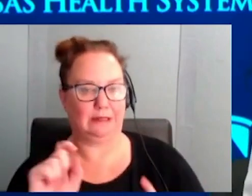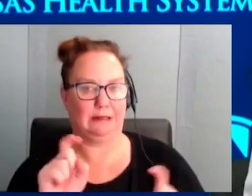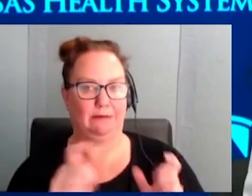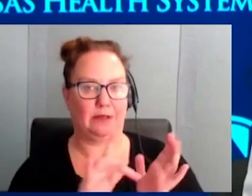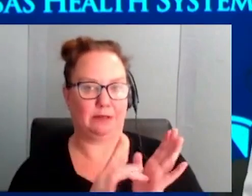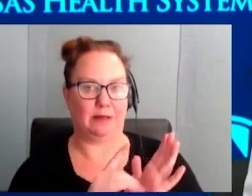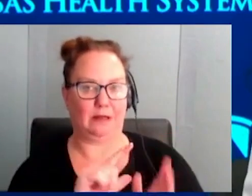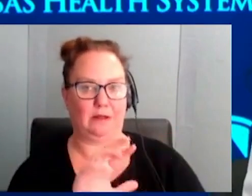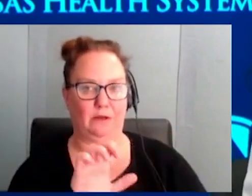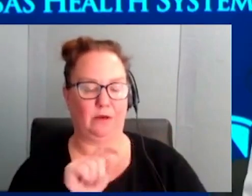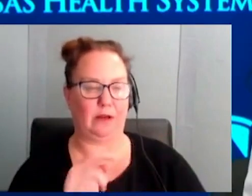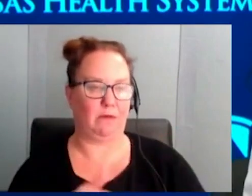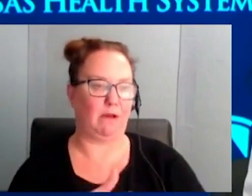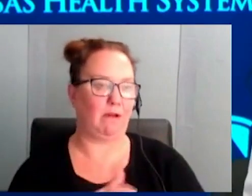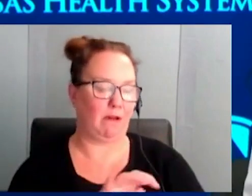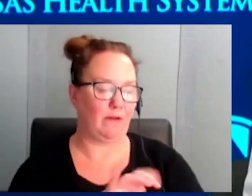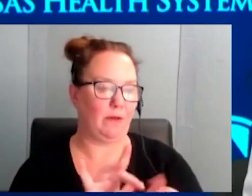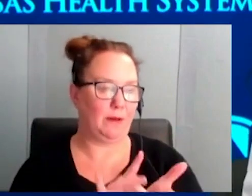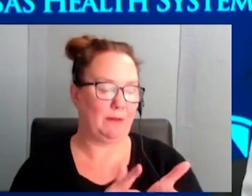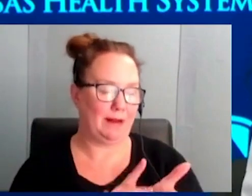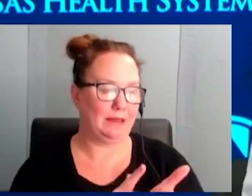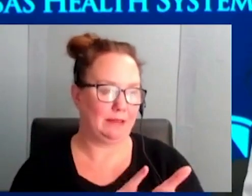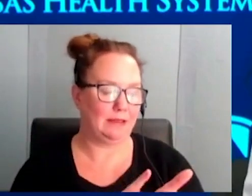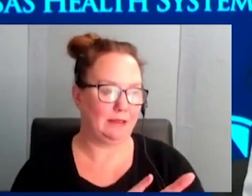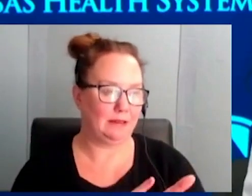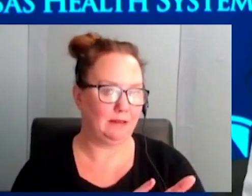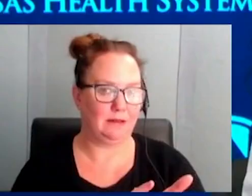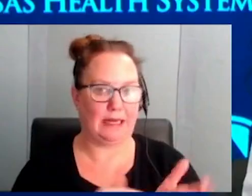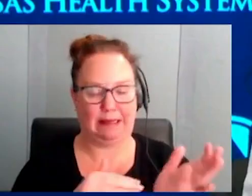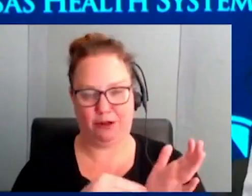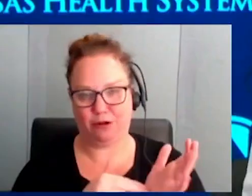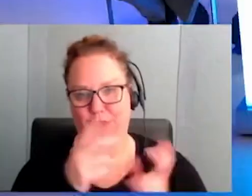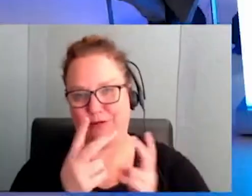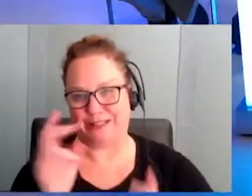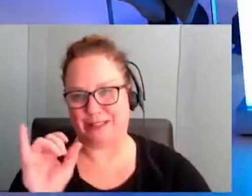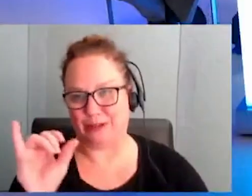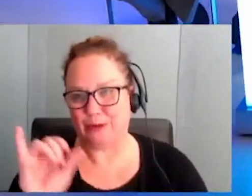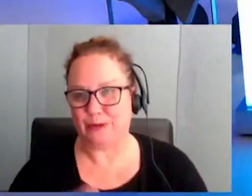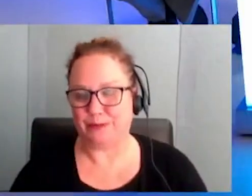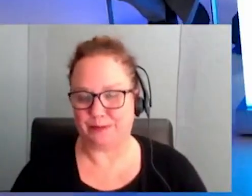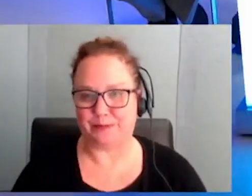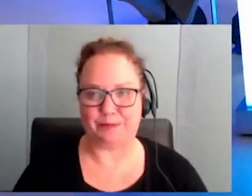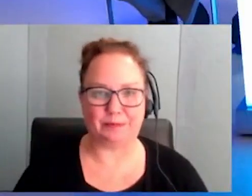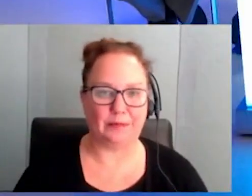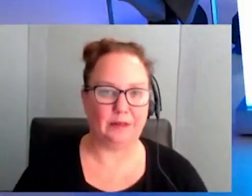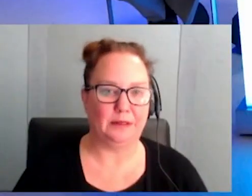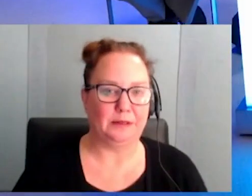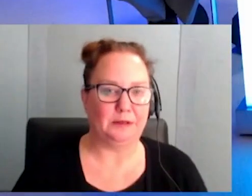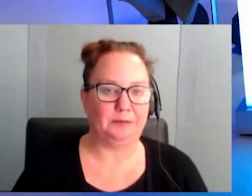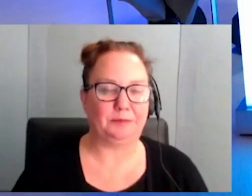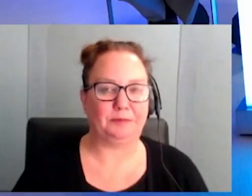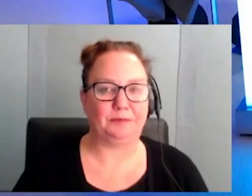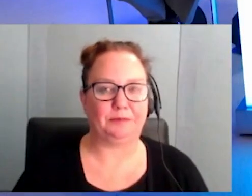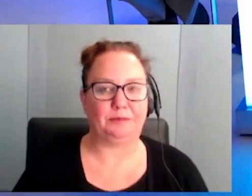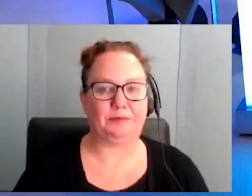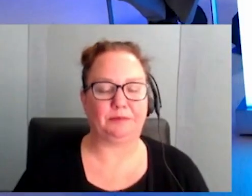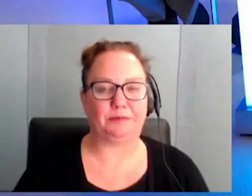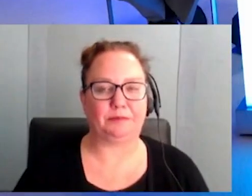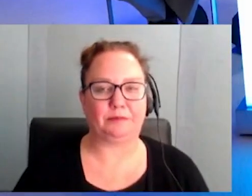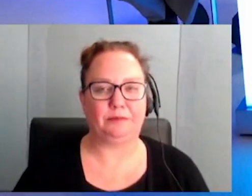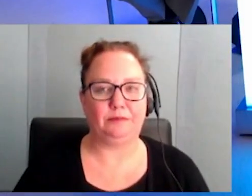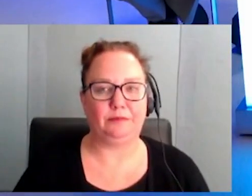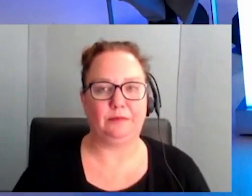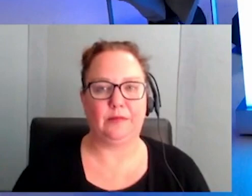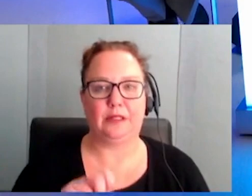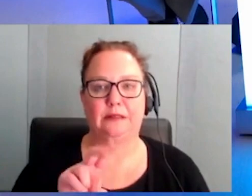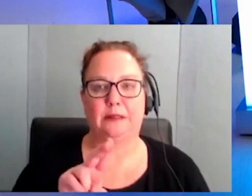totally cover the medication as well as the doctor visits as well. A question for Mary, Suboxone.